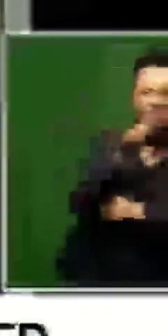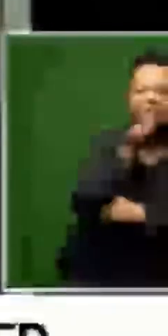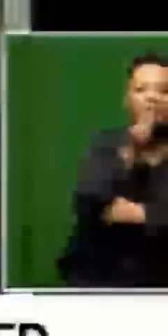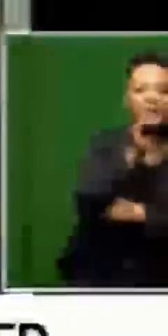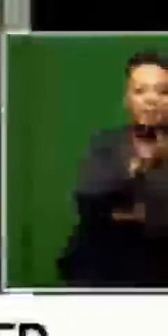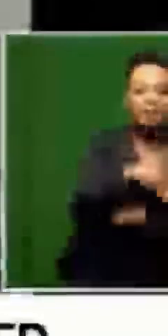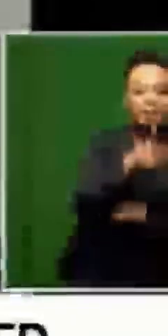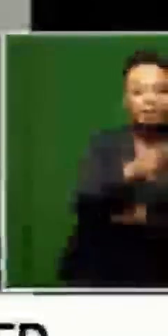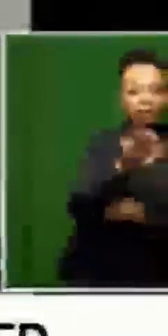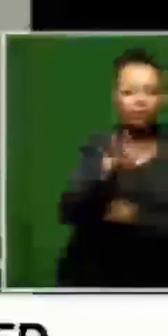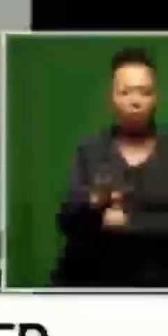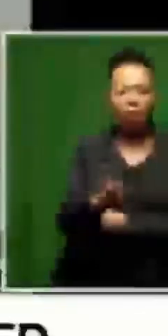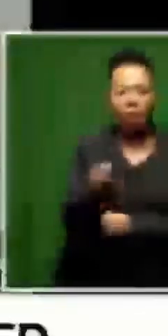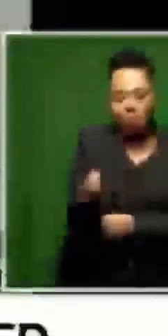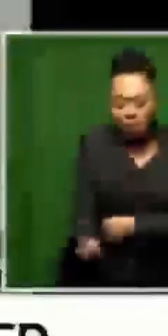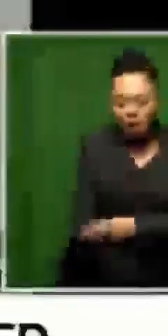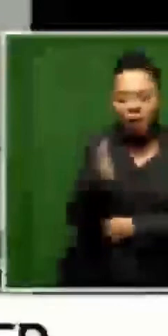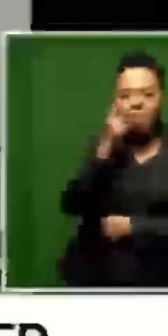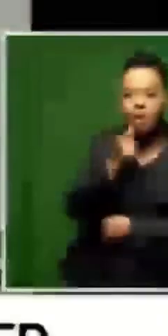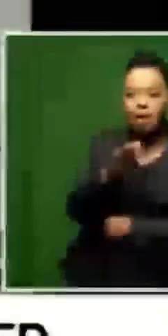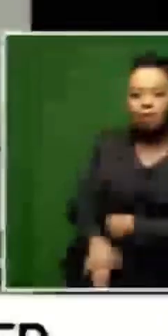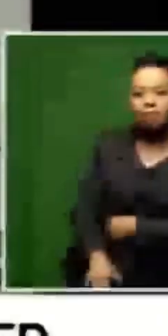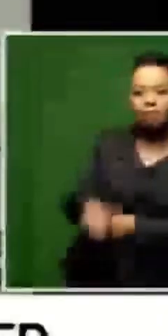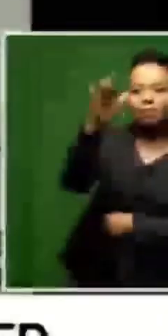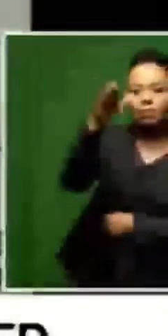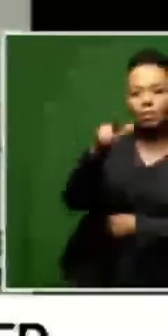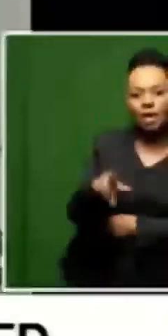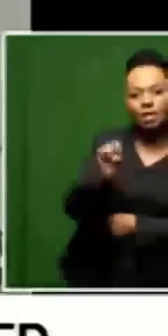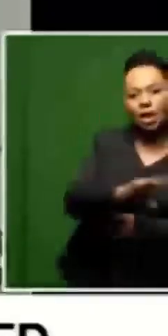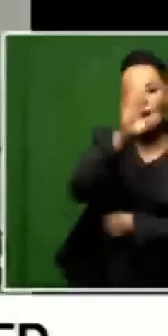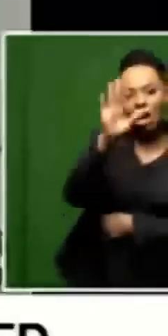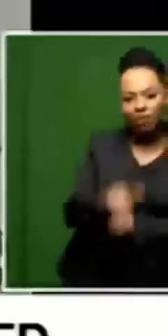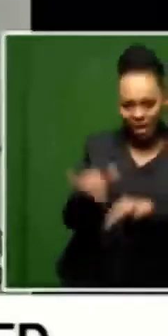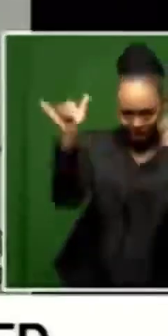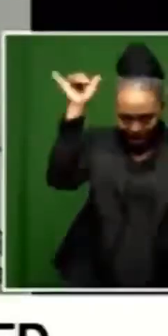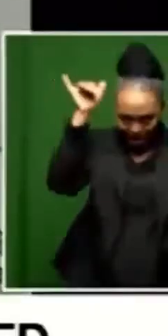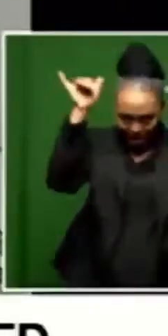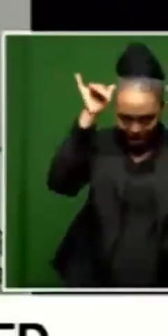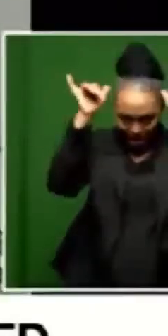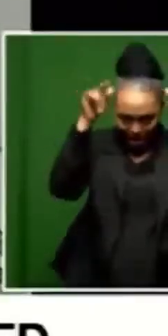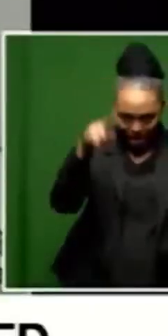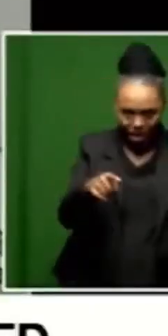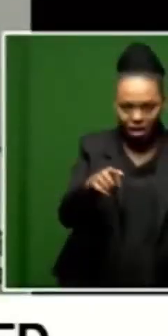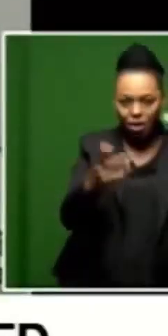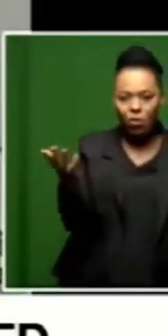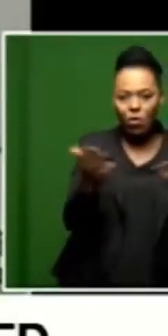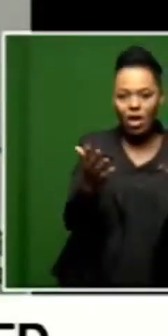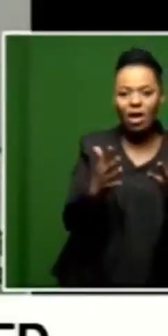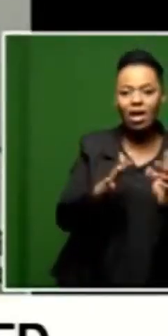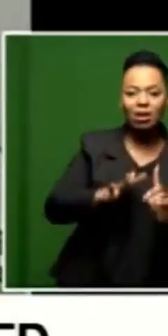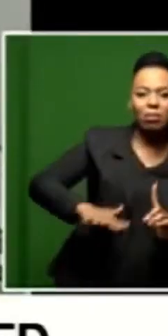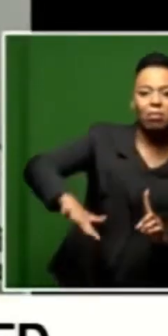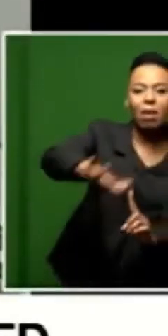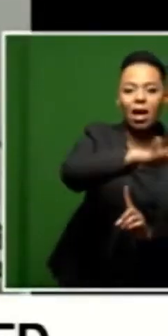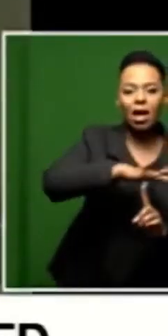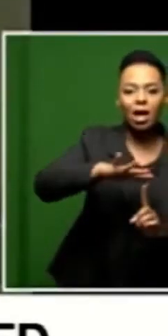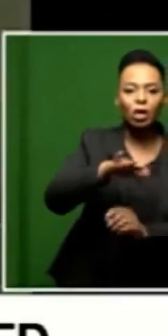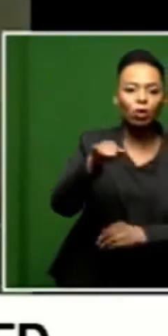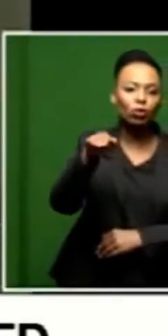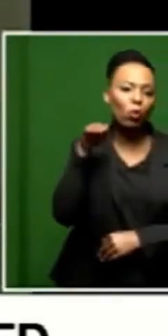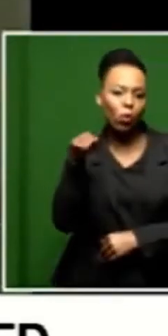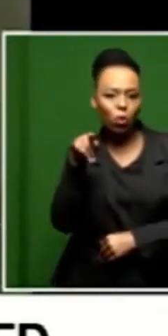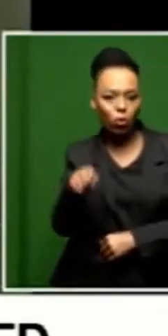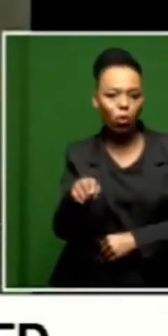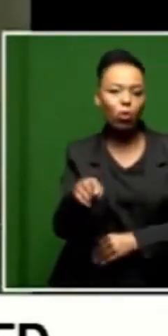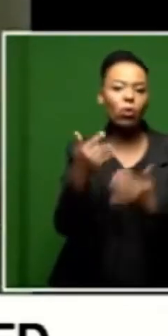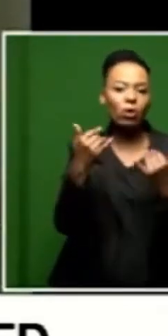story of a young man growing up on a South African cattle ranch in the shadow of the Zulu Wars and the Gold Rush